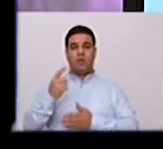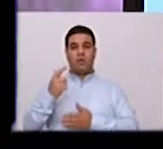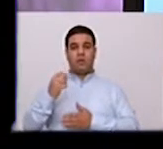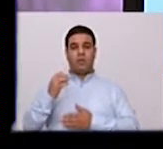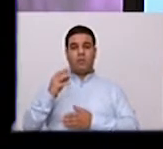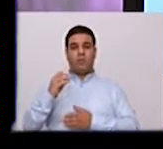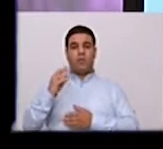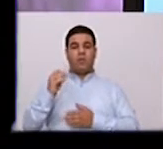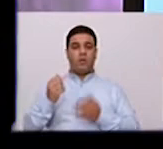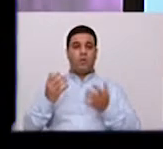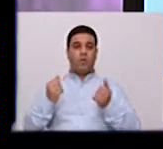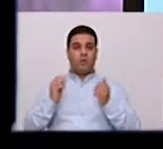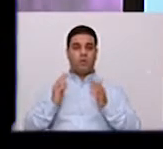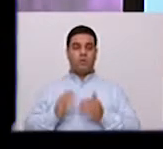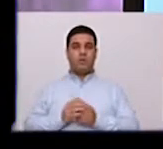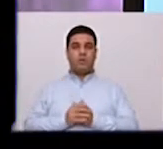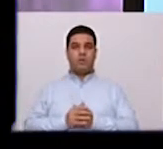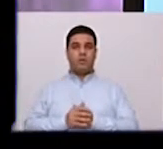olamiz.